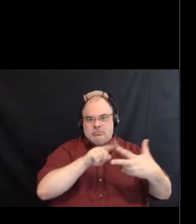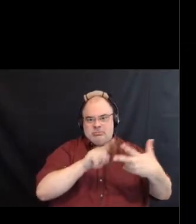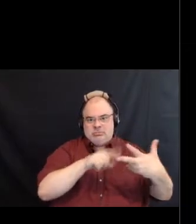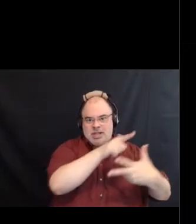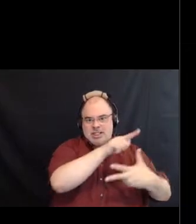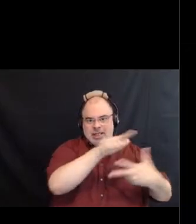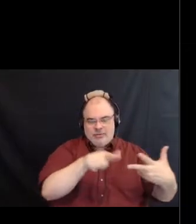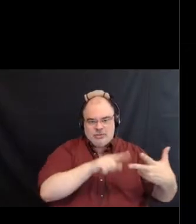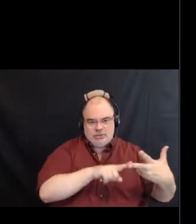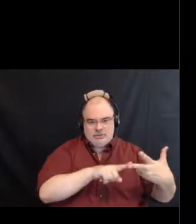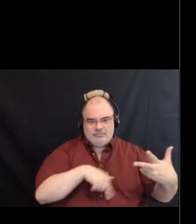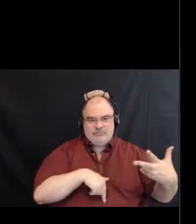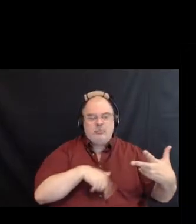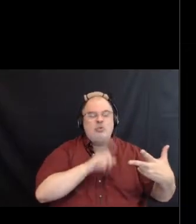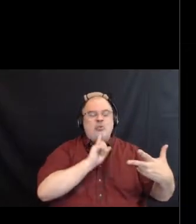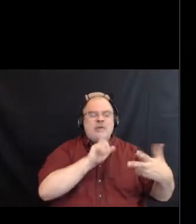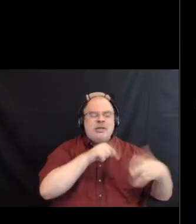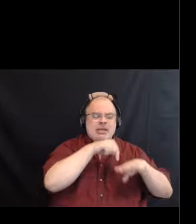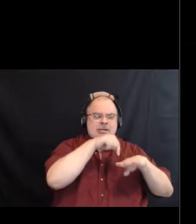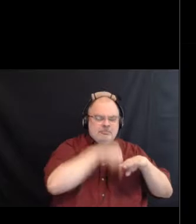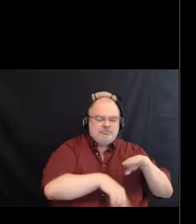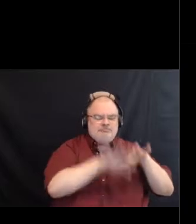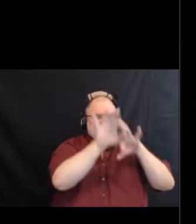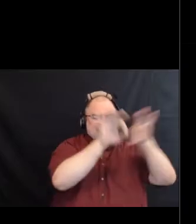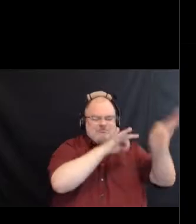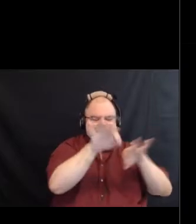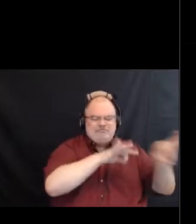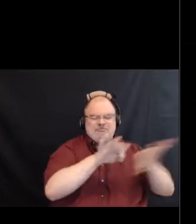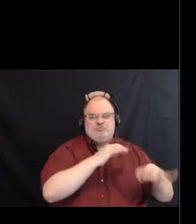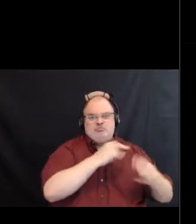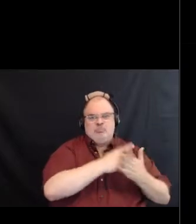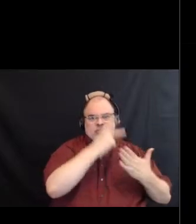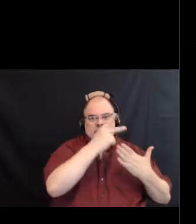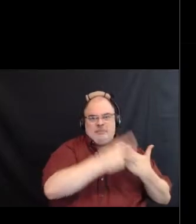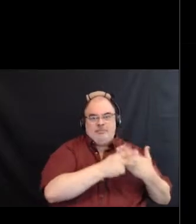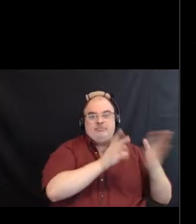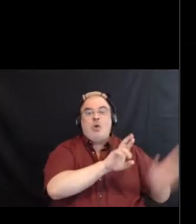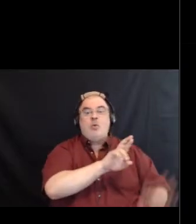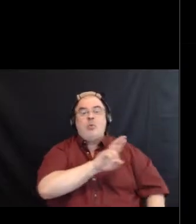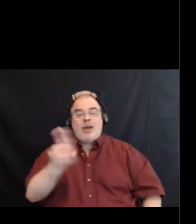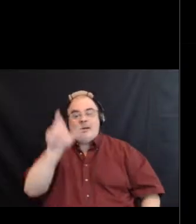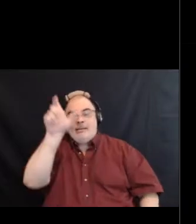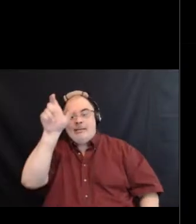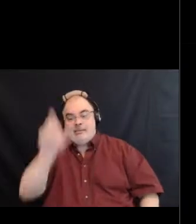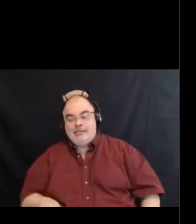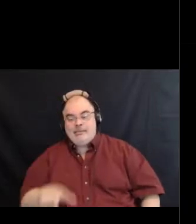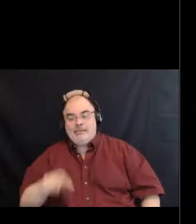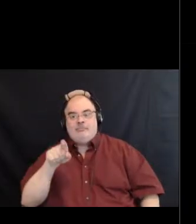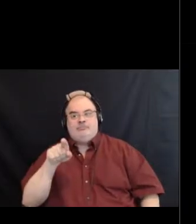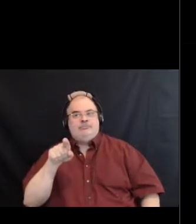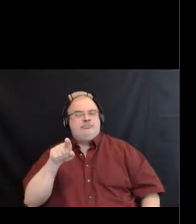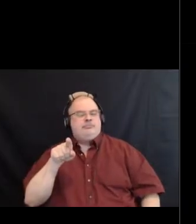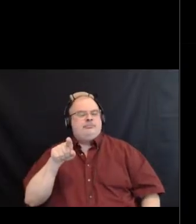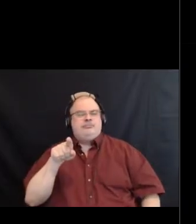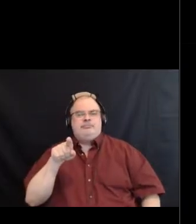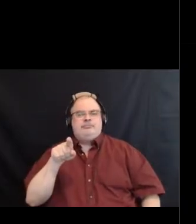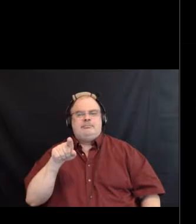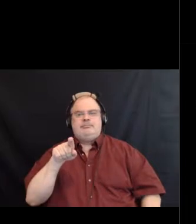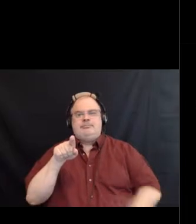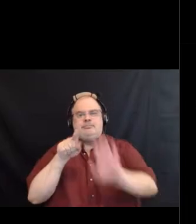a really deep dive of the program. But we also have on the right side our RAC card. This is a back and